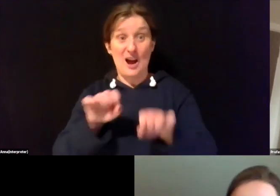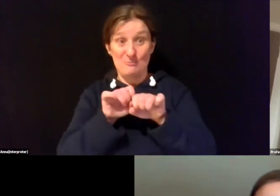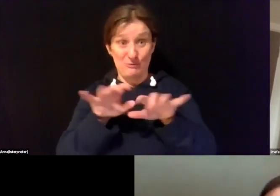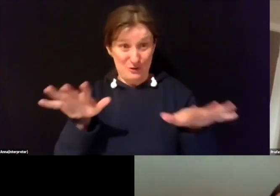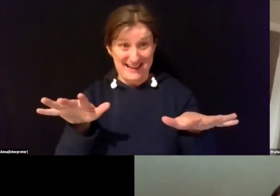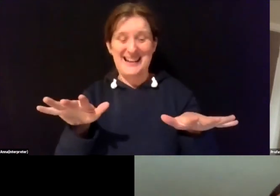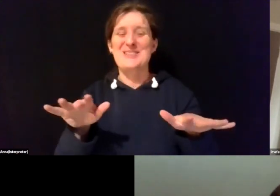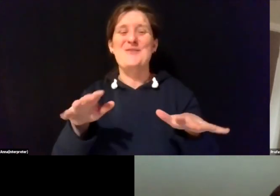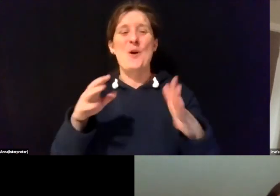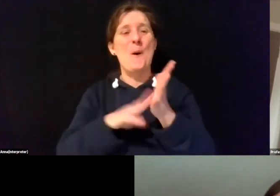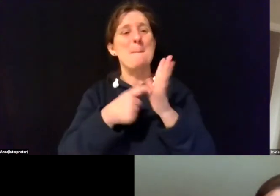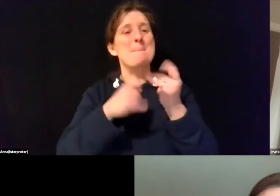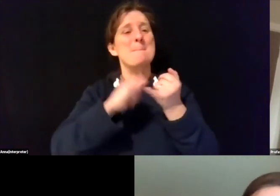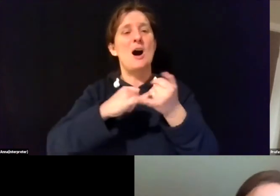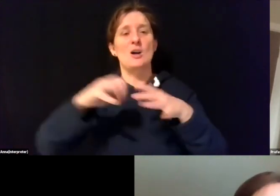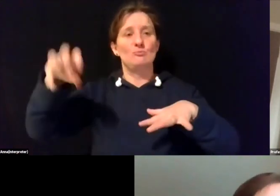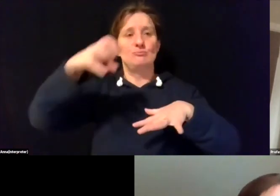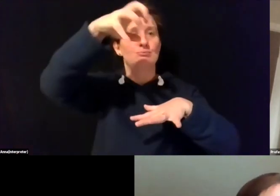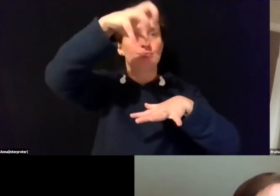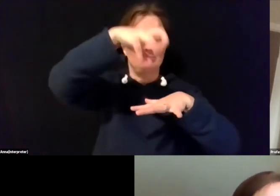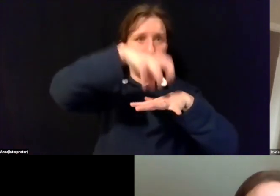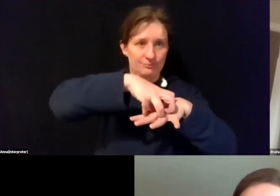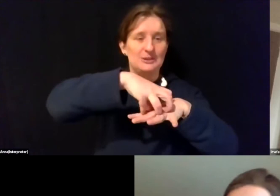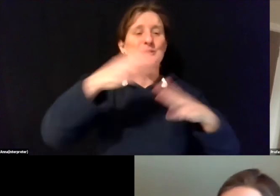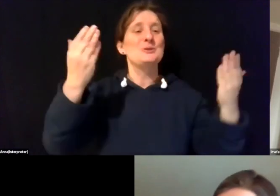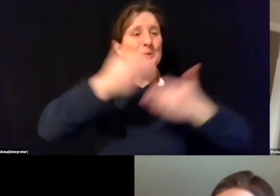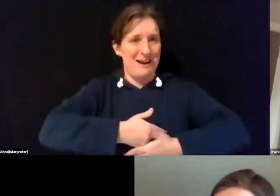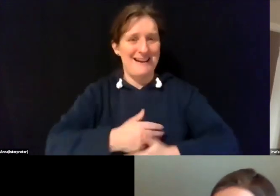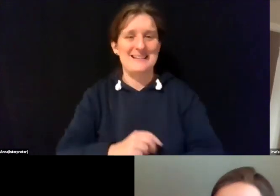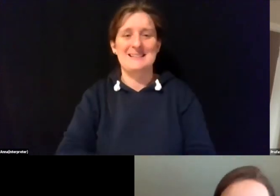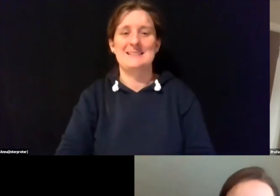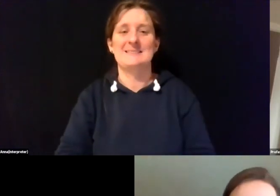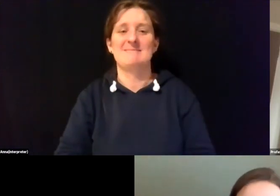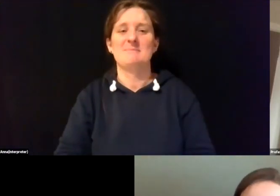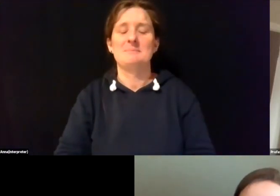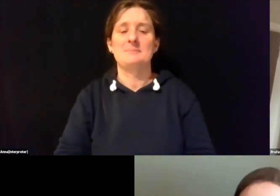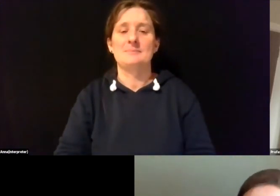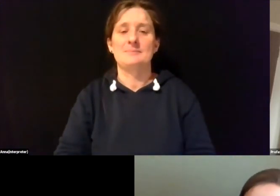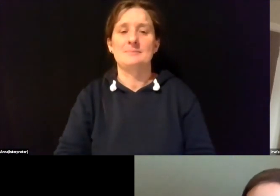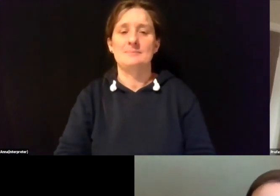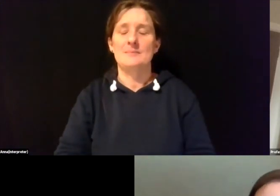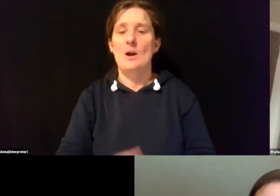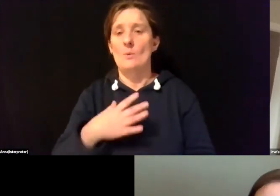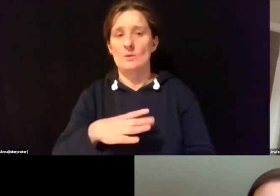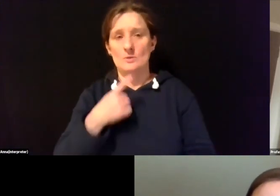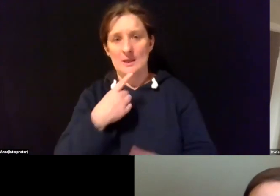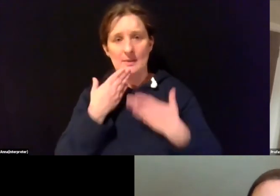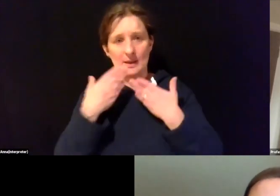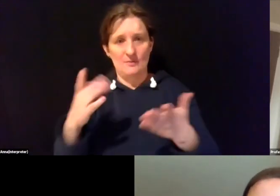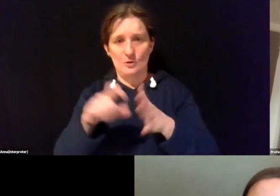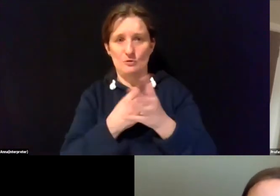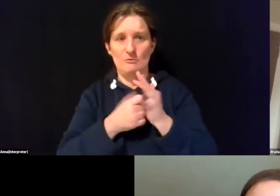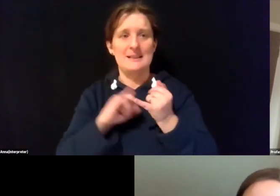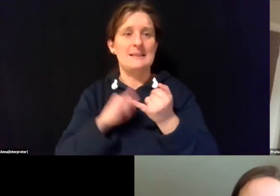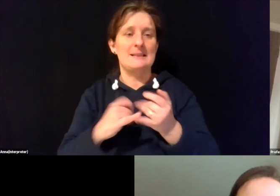nice coincidence that that's happening tonight. And I'd just like to say thank you so much to Chris for joining us